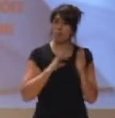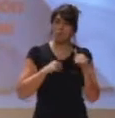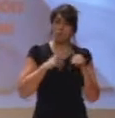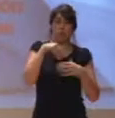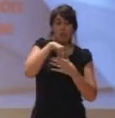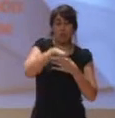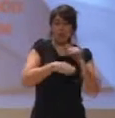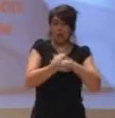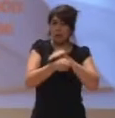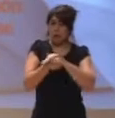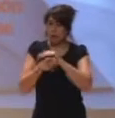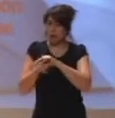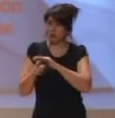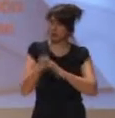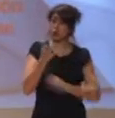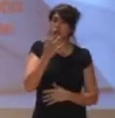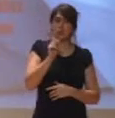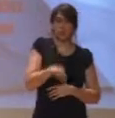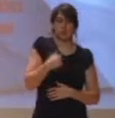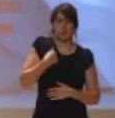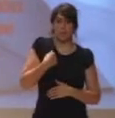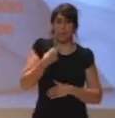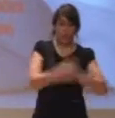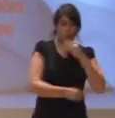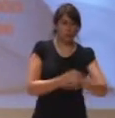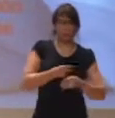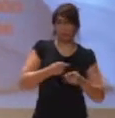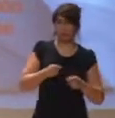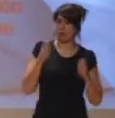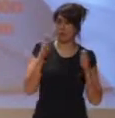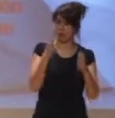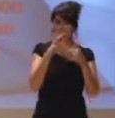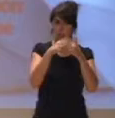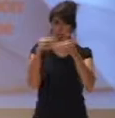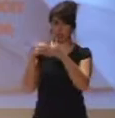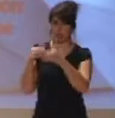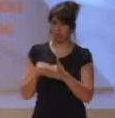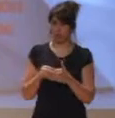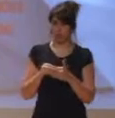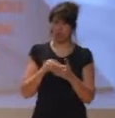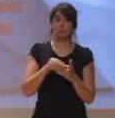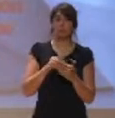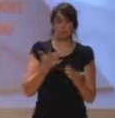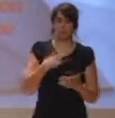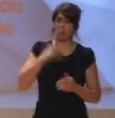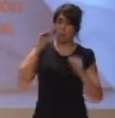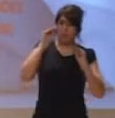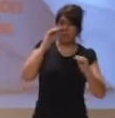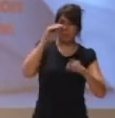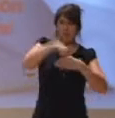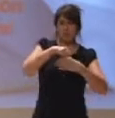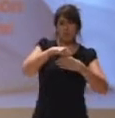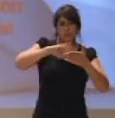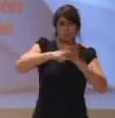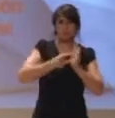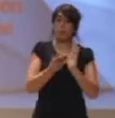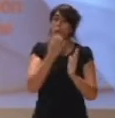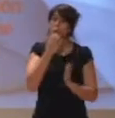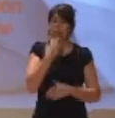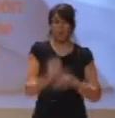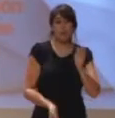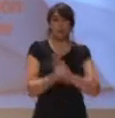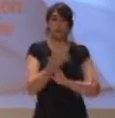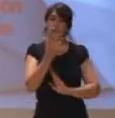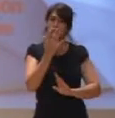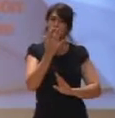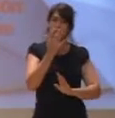people who will help us manage this content so that we can make them available to the users,